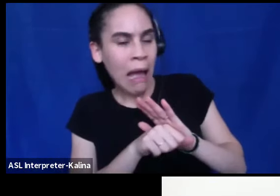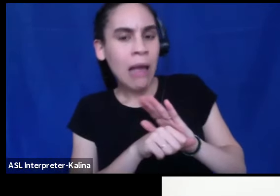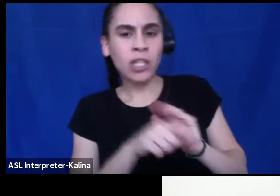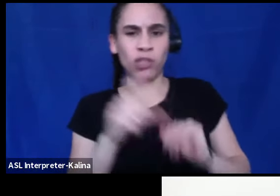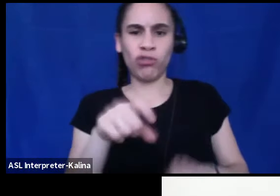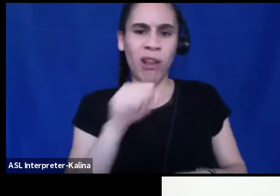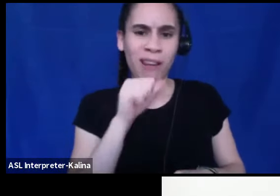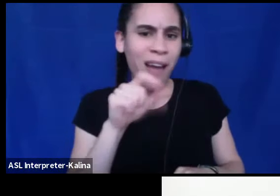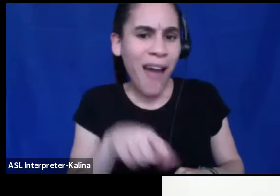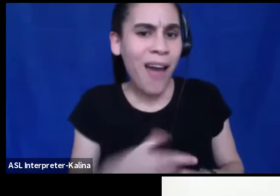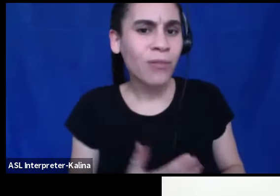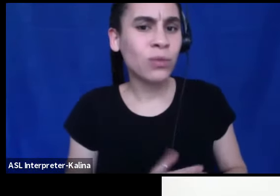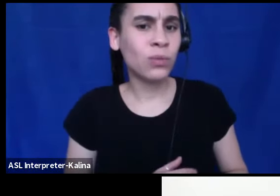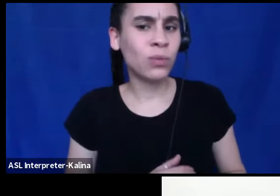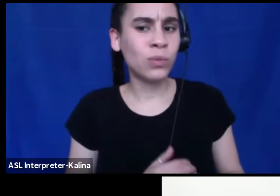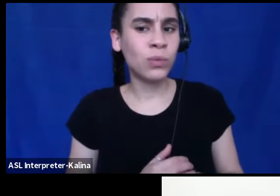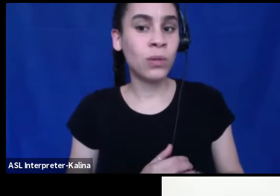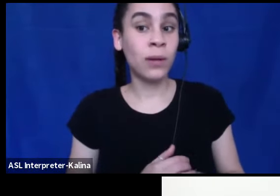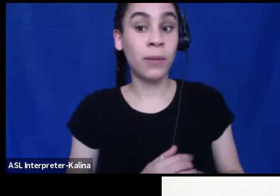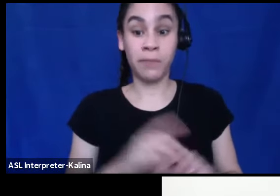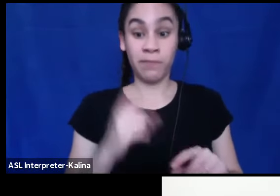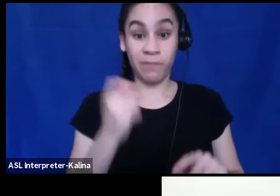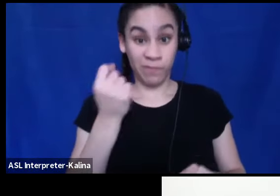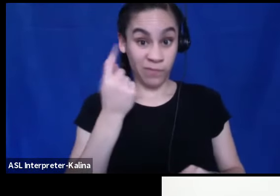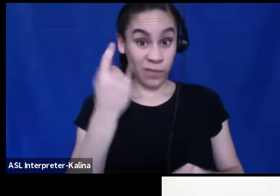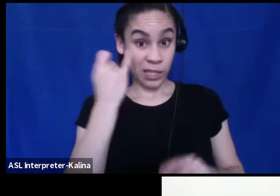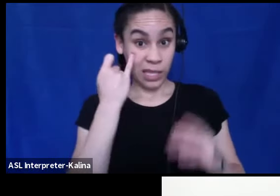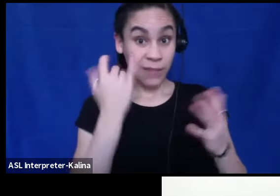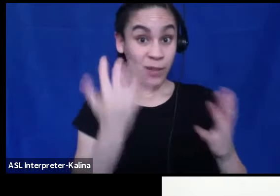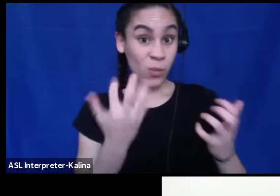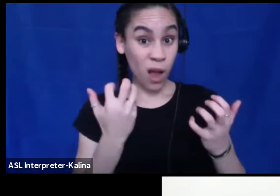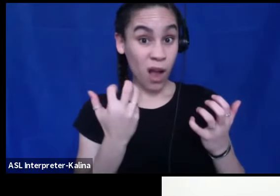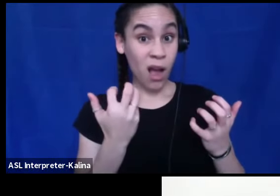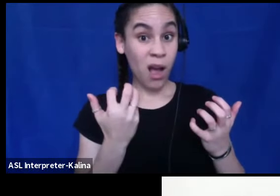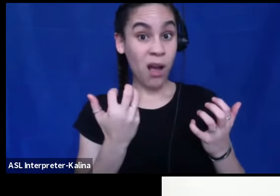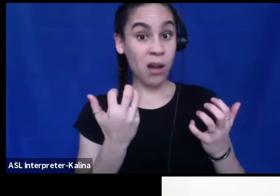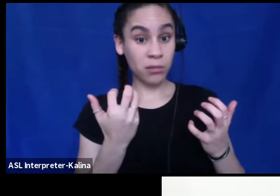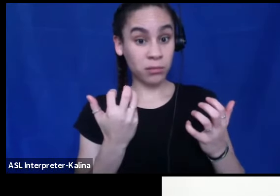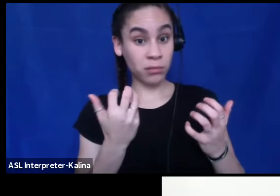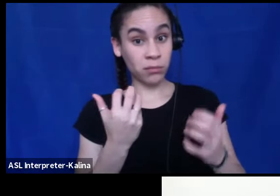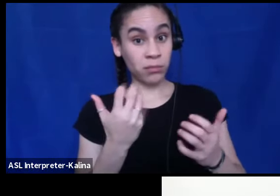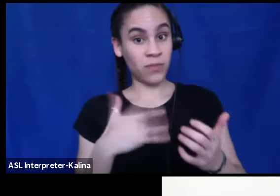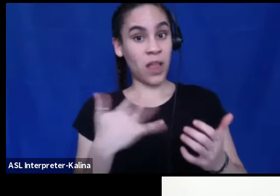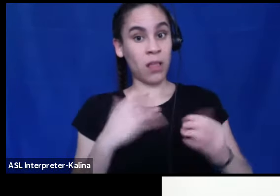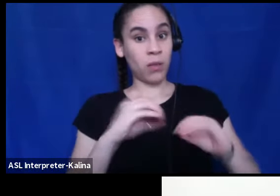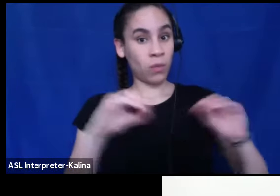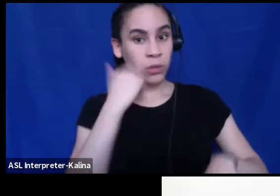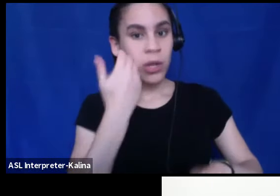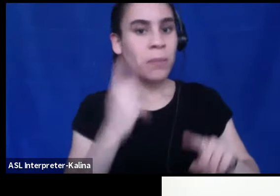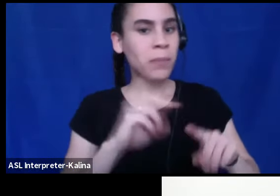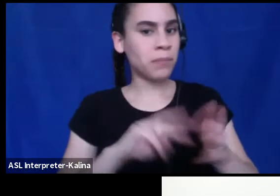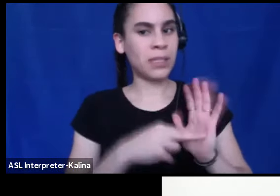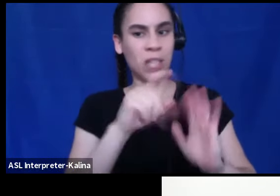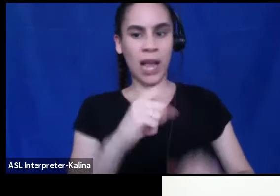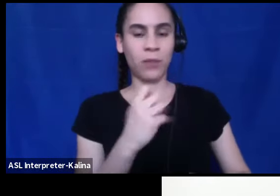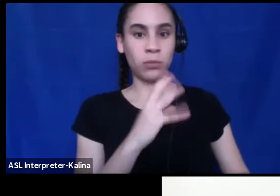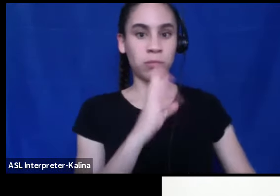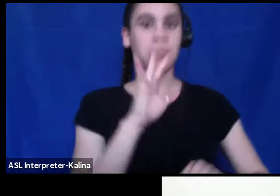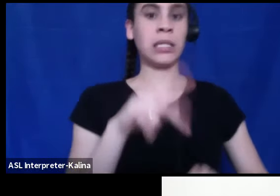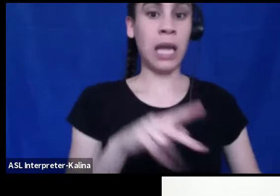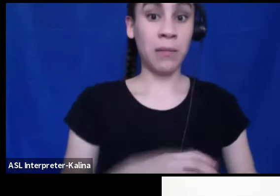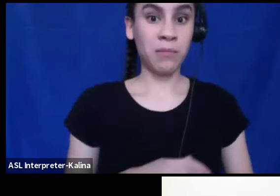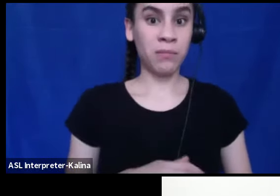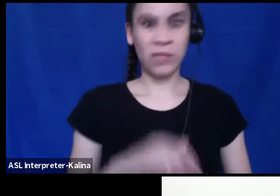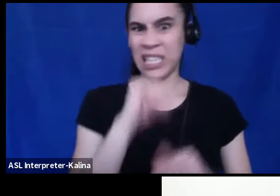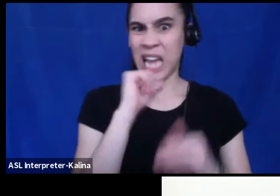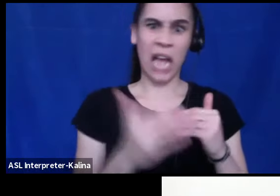But in order to do that, you have to speak up about it. And that's not easy. I mean, it wasn't easy for me, but once I did,